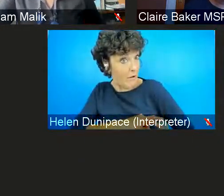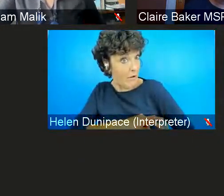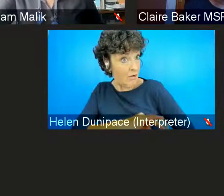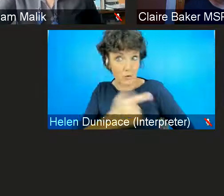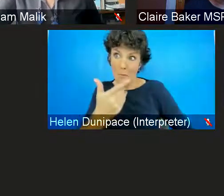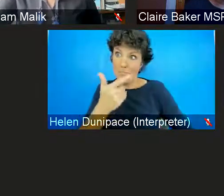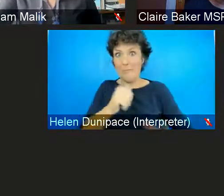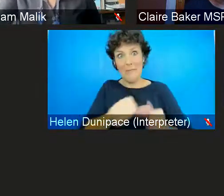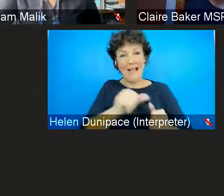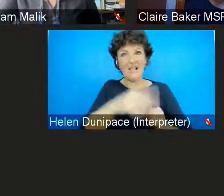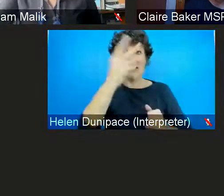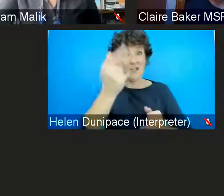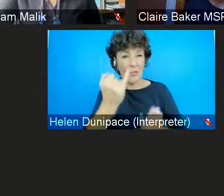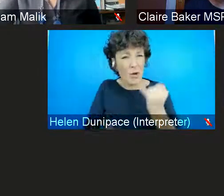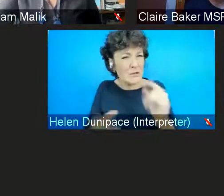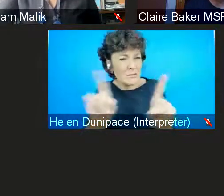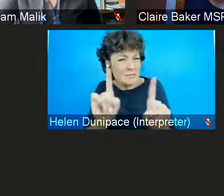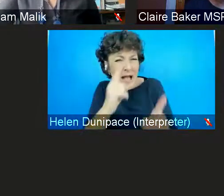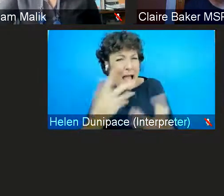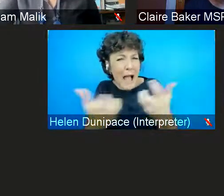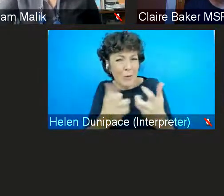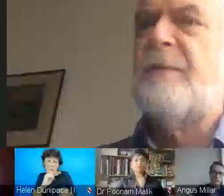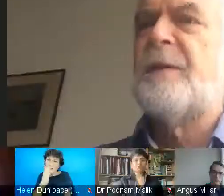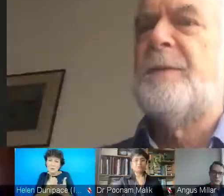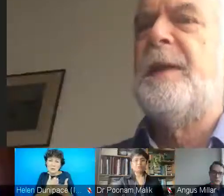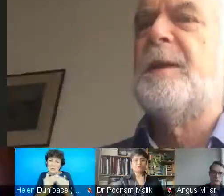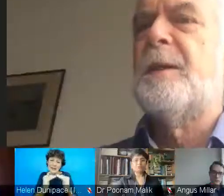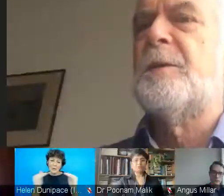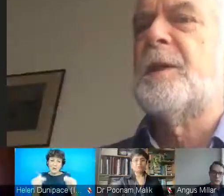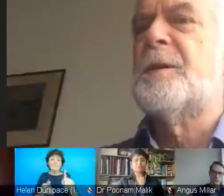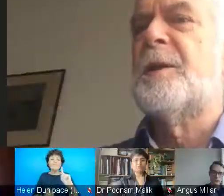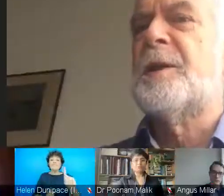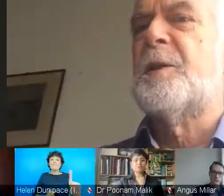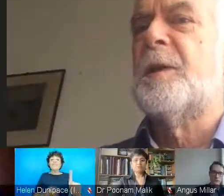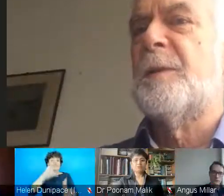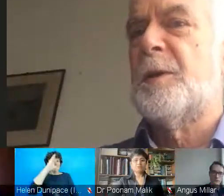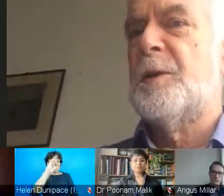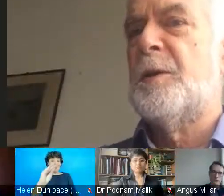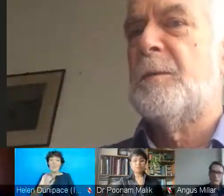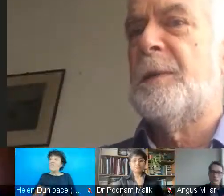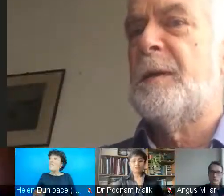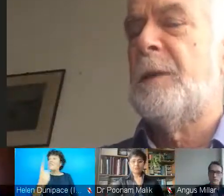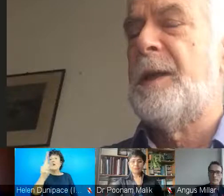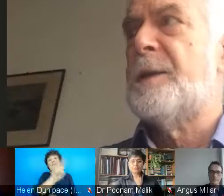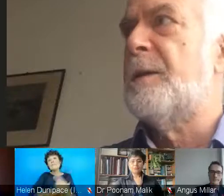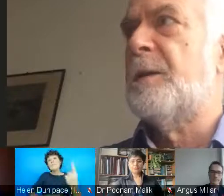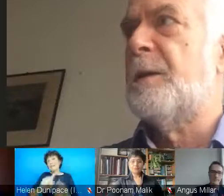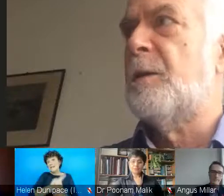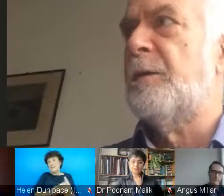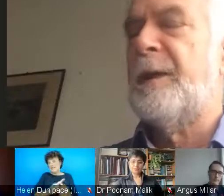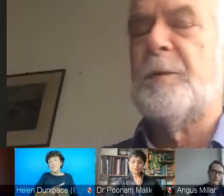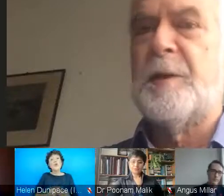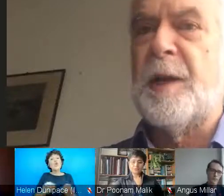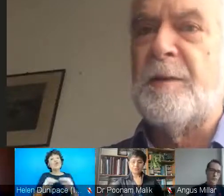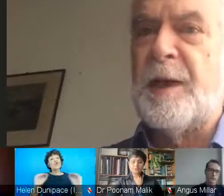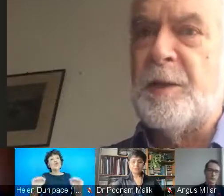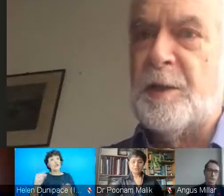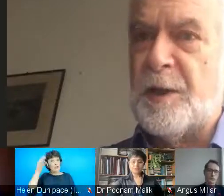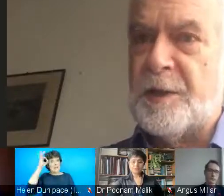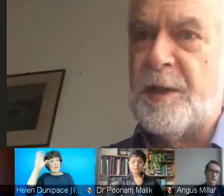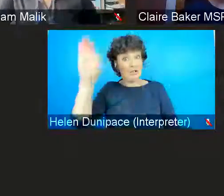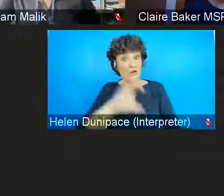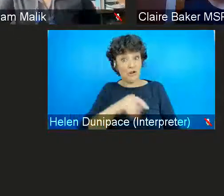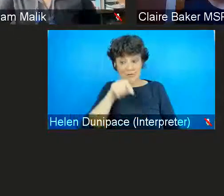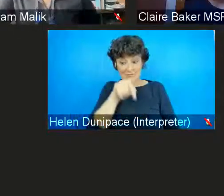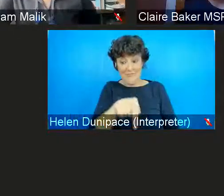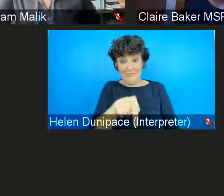transition? Yeah, and just to say, Claire, the very first meeting of the Just Transition Commission took place at the Caulfield Regeneration